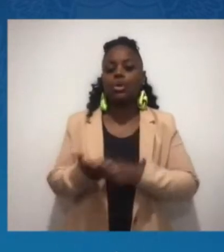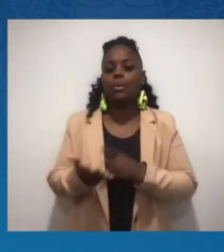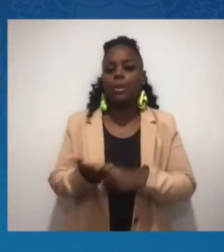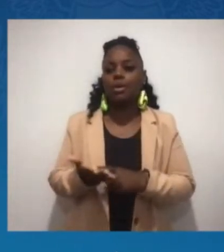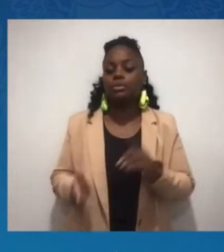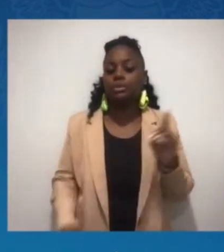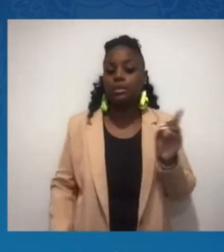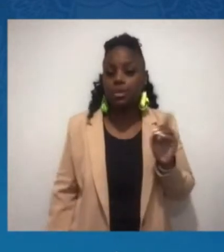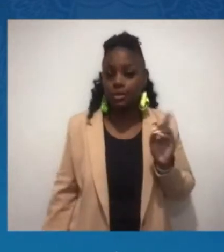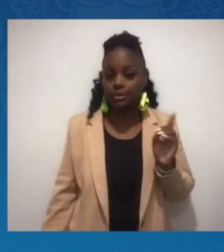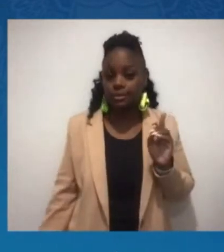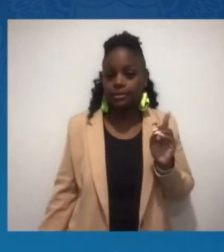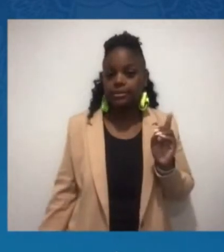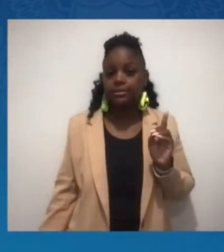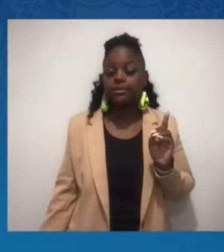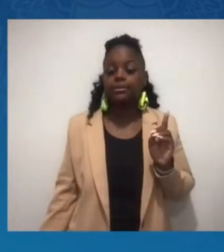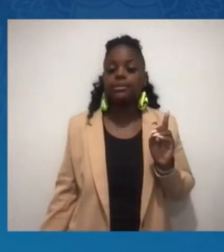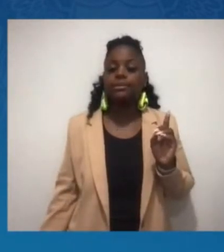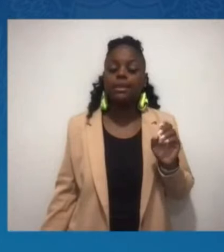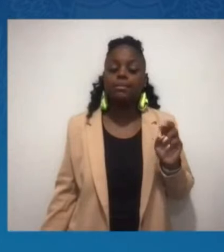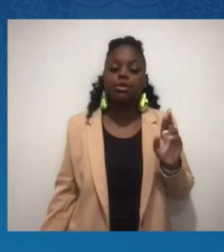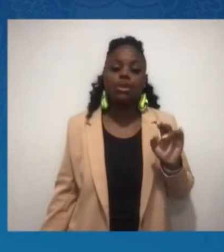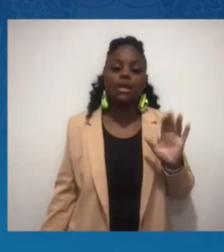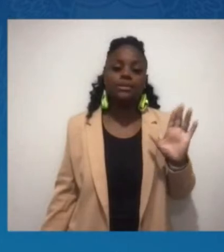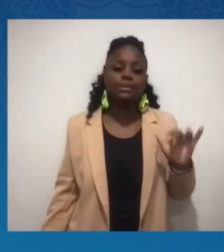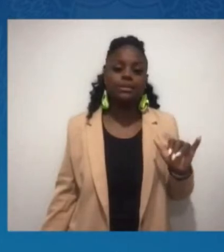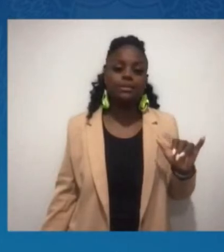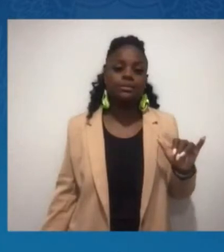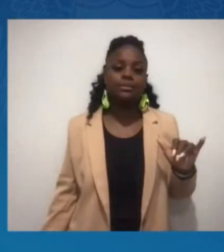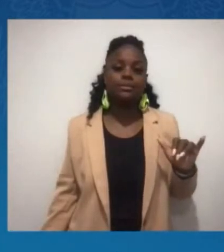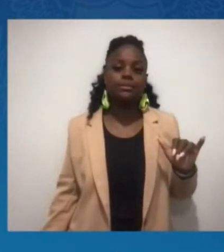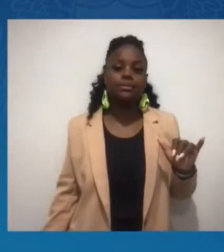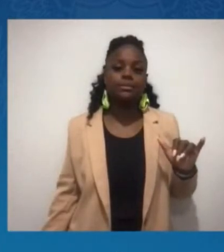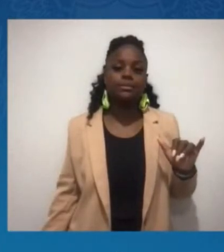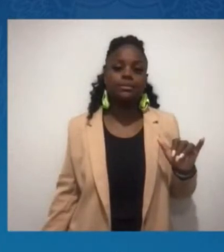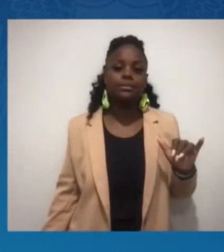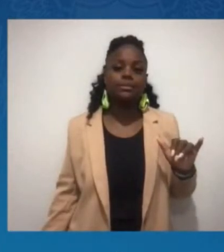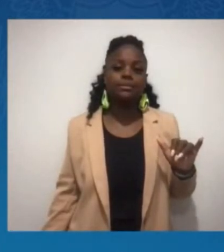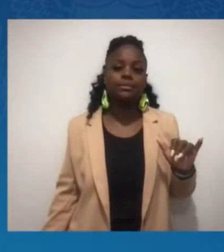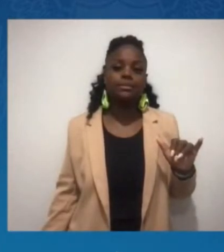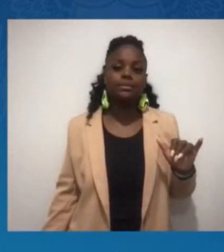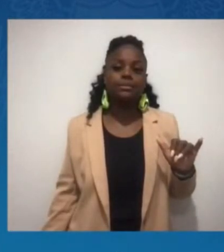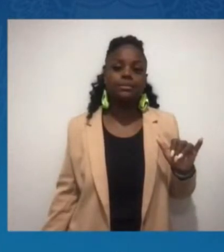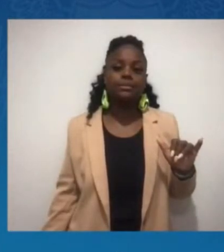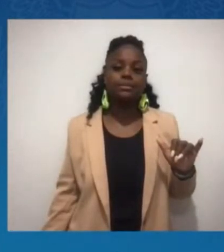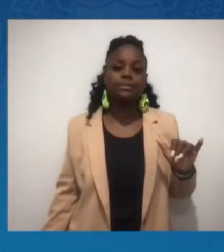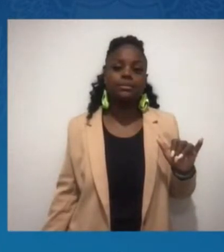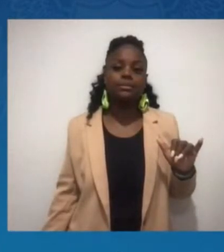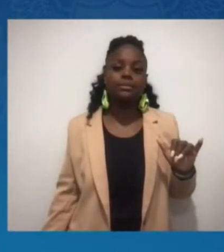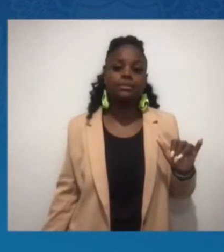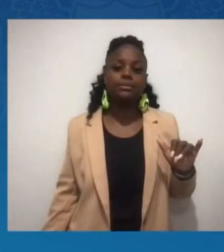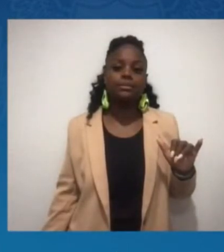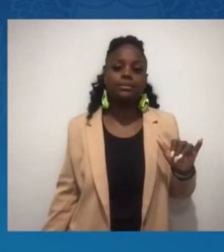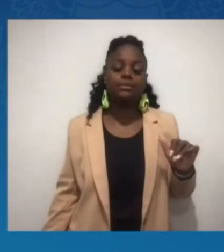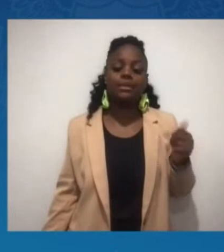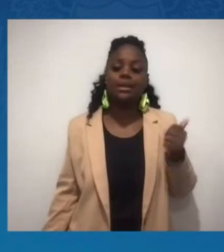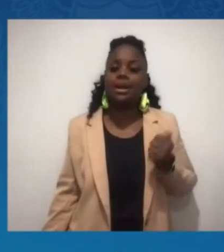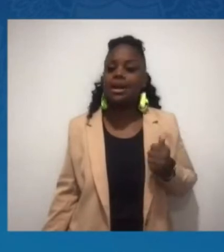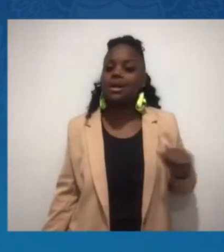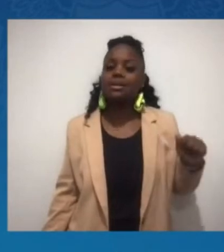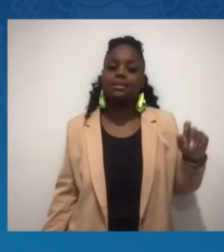And I do believe that a democracy will be as strong as our willingness to fight for it.